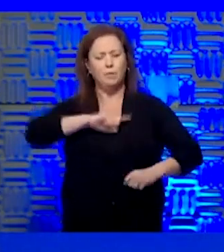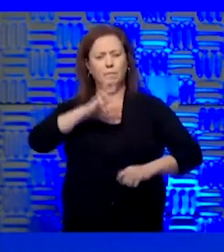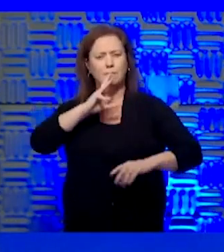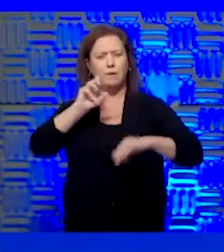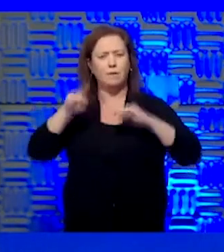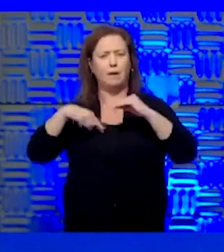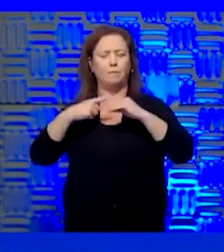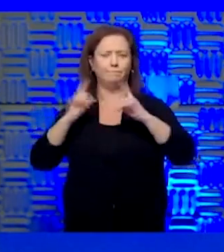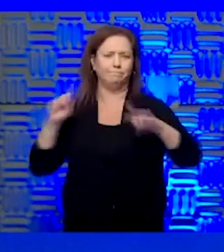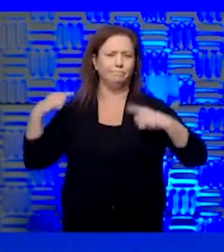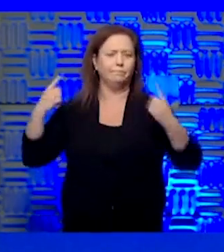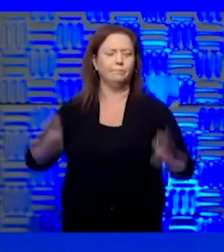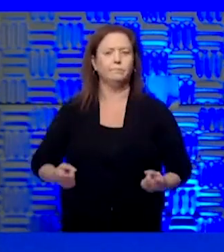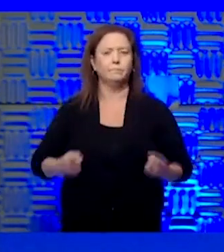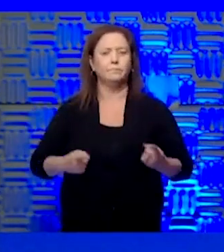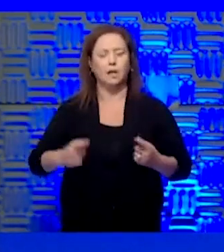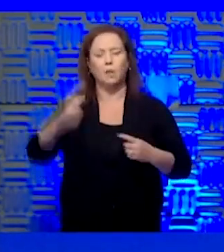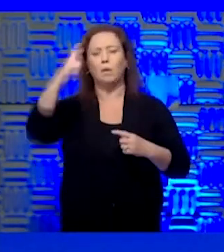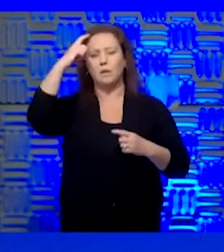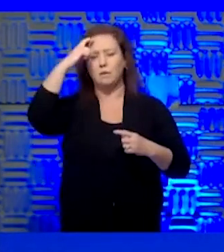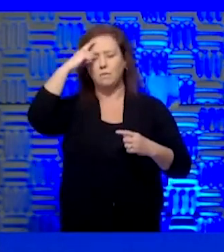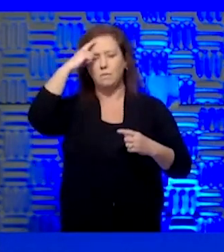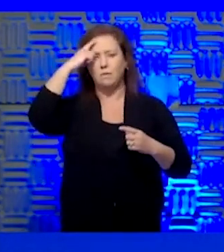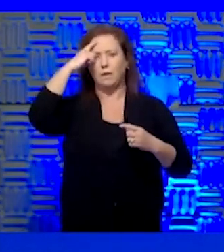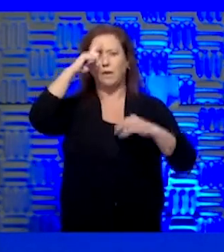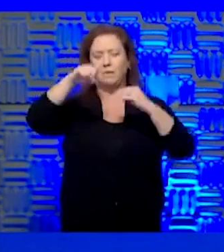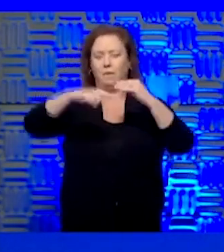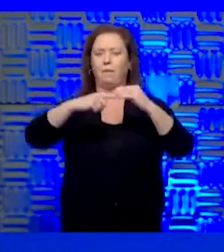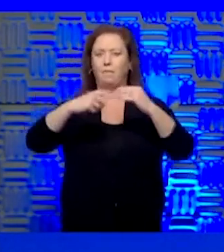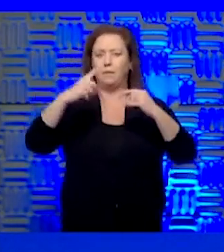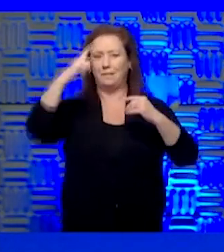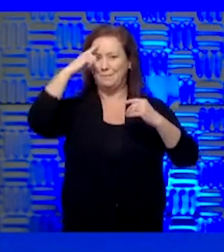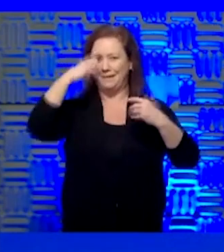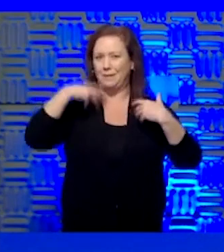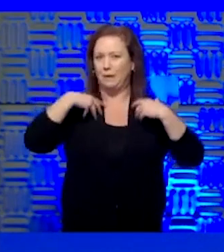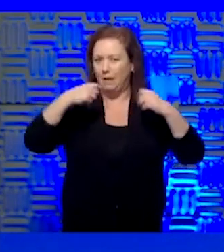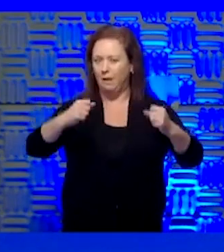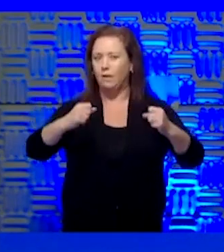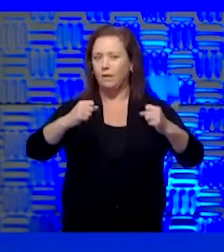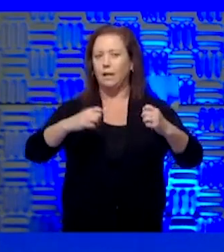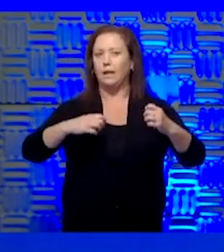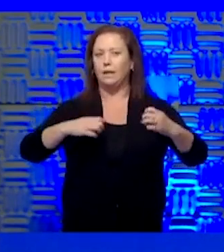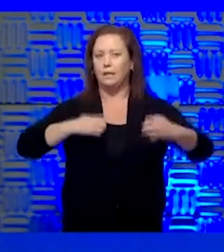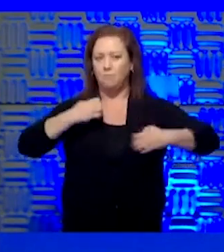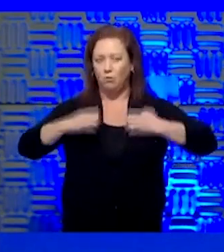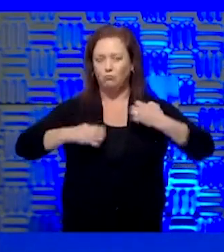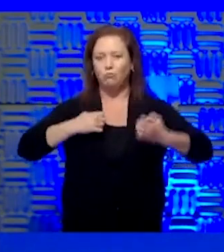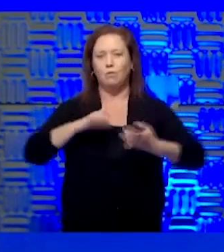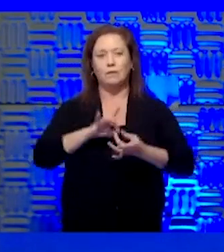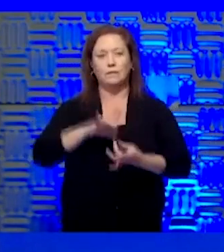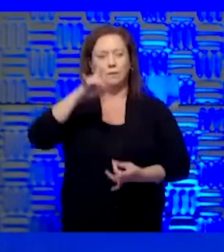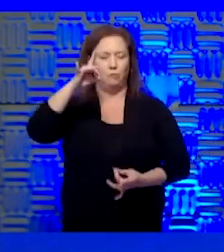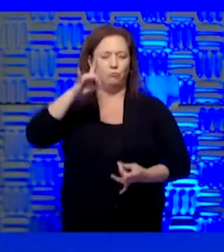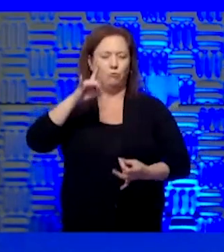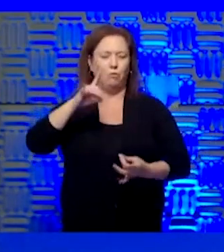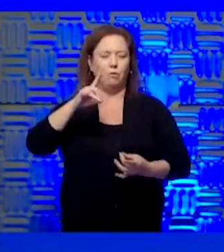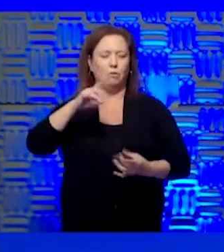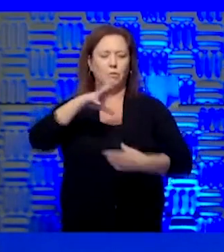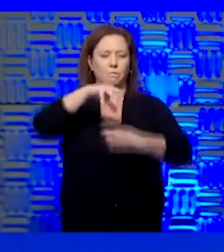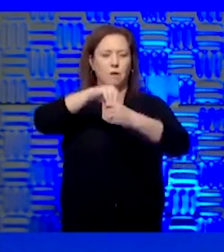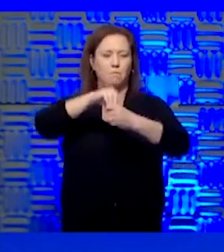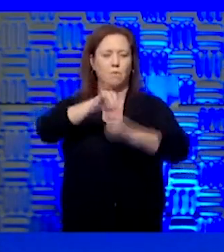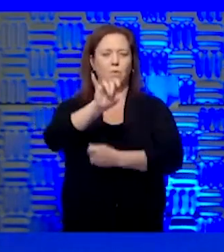And we understand and have been cognizant of the mental health aspect and the emotional and spiritual aspect of all this since day one.